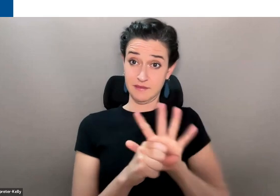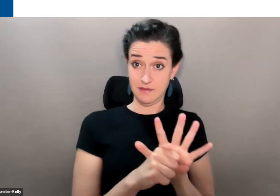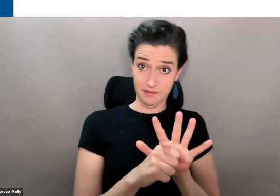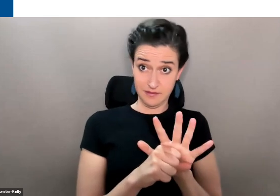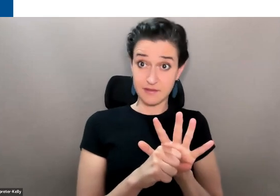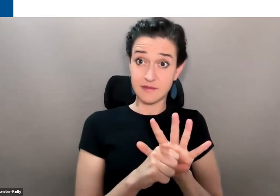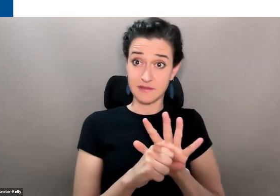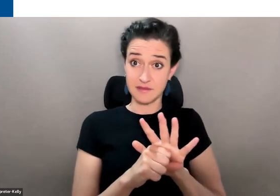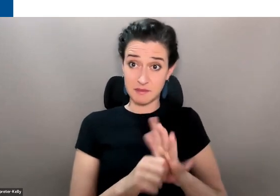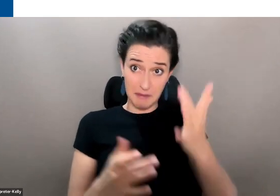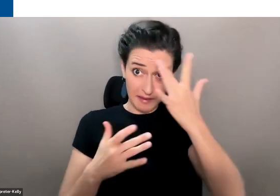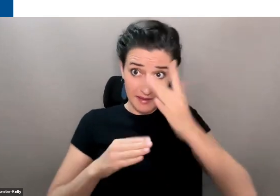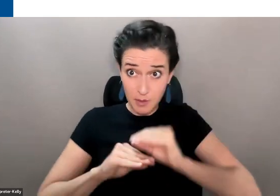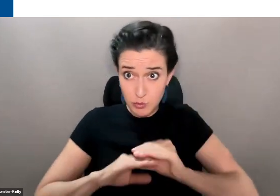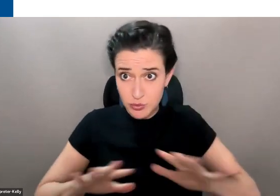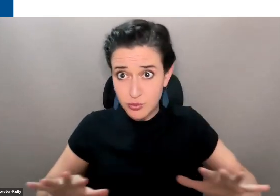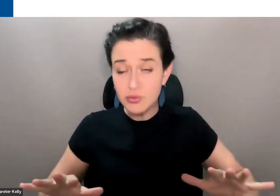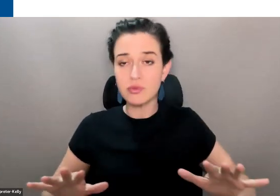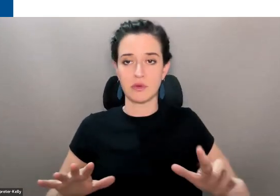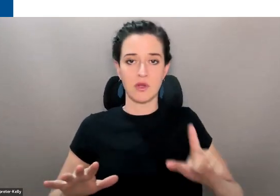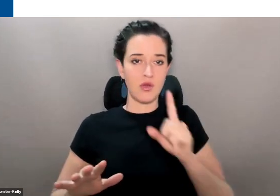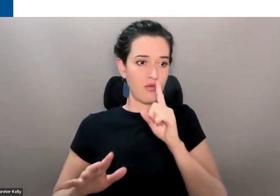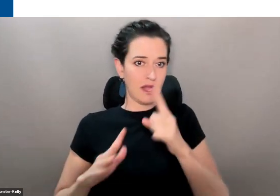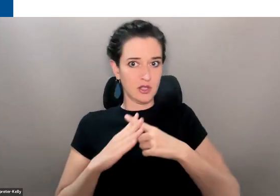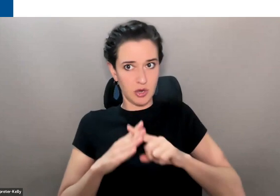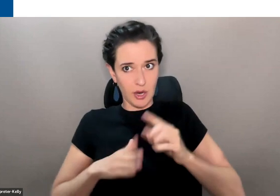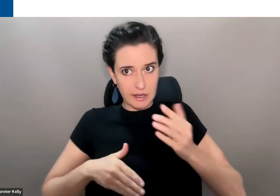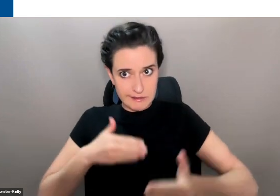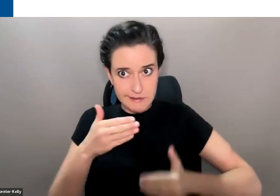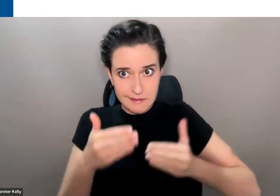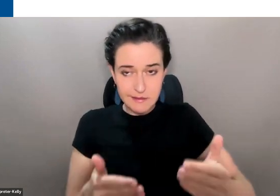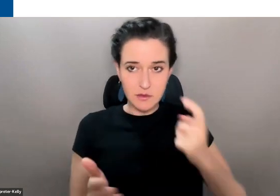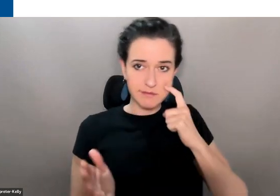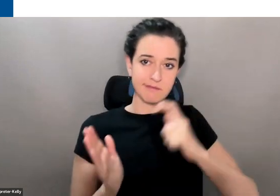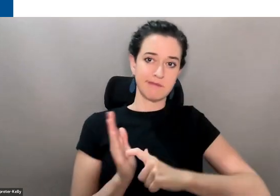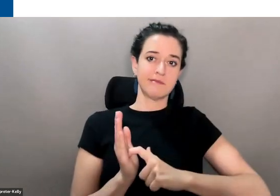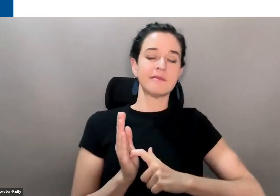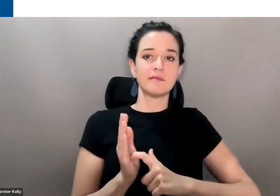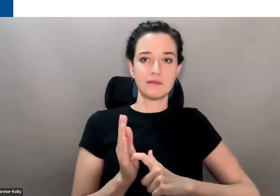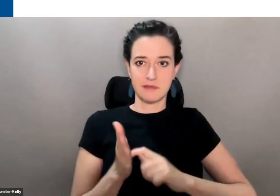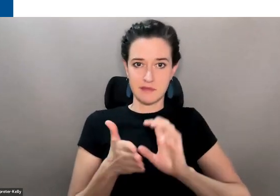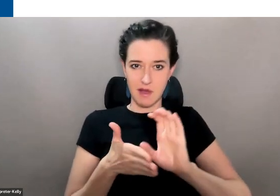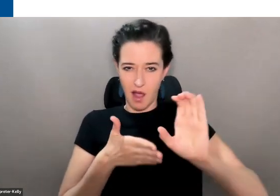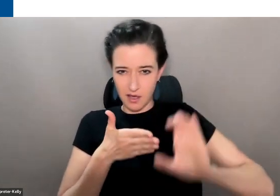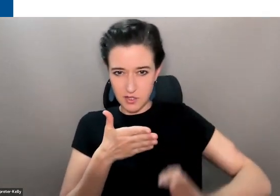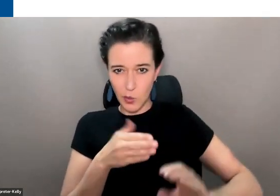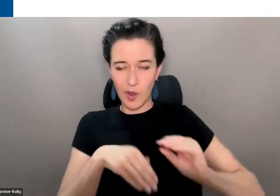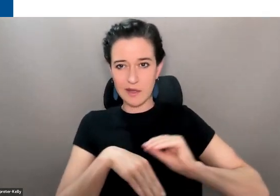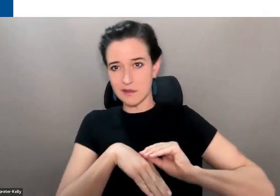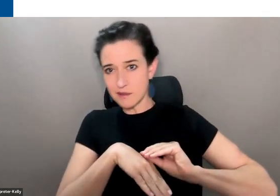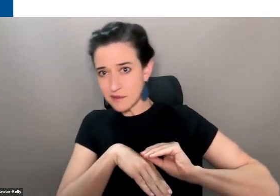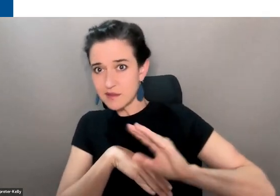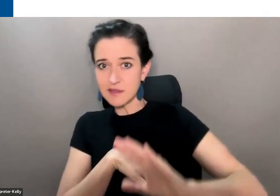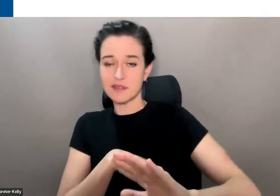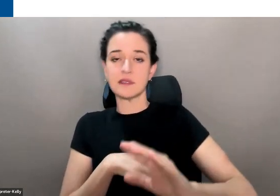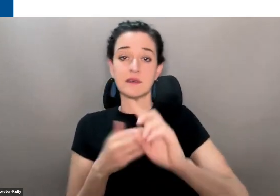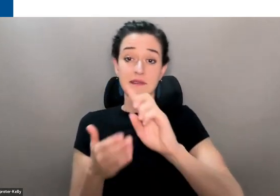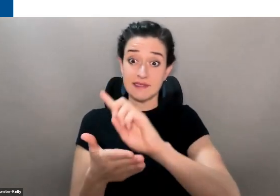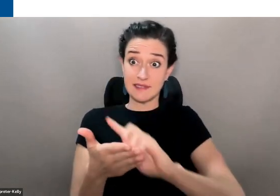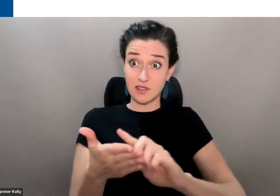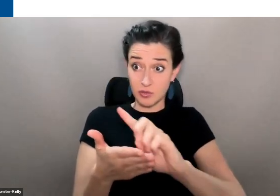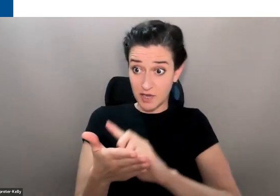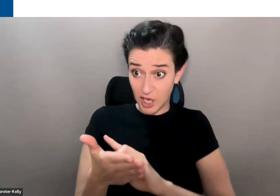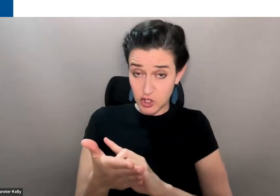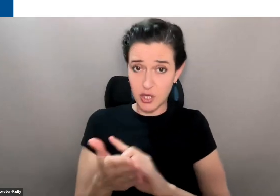where a spotlight was shown on the catastrophic consequences of the longstanding discrimination,